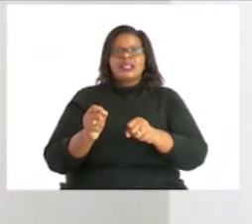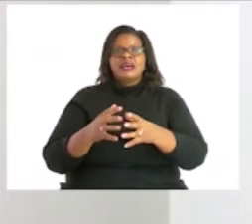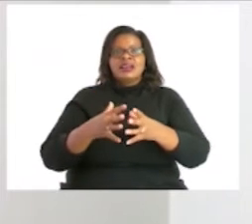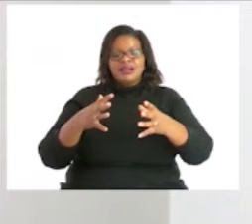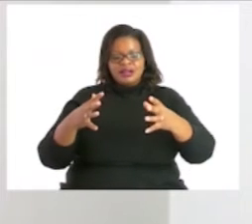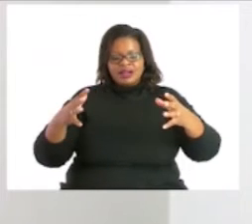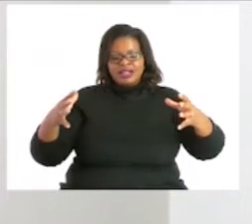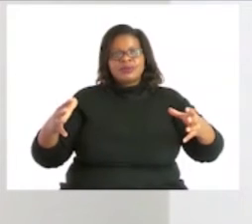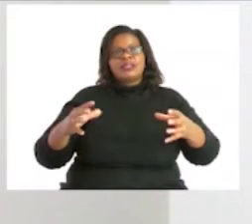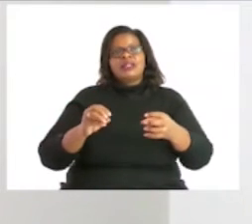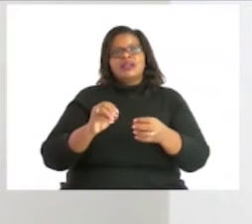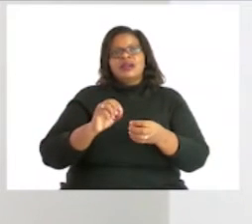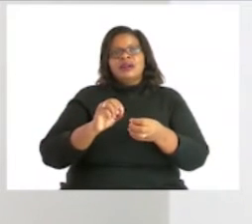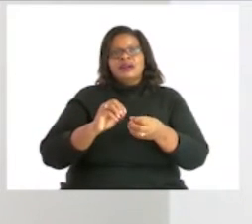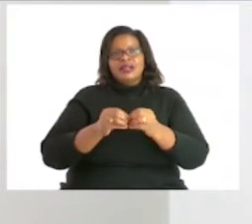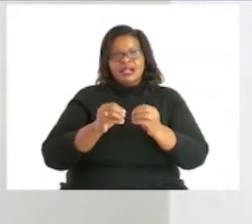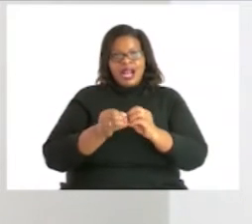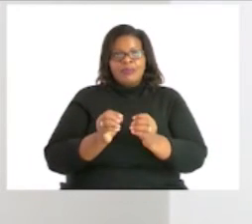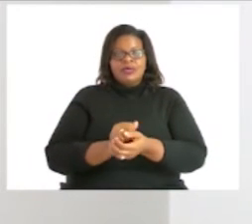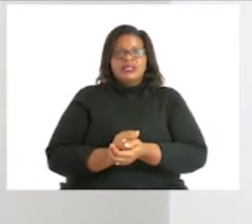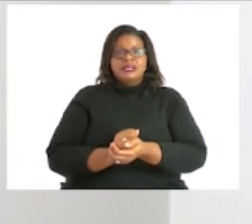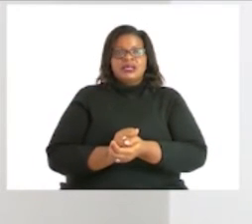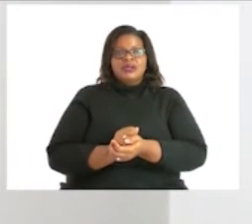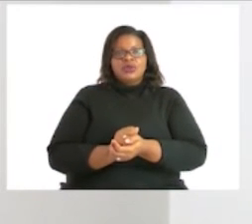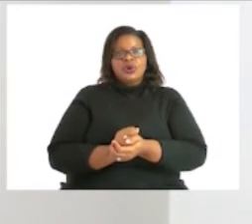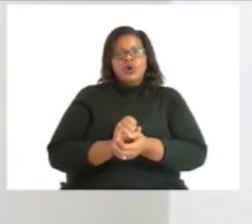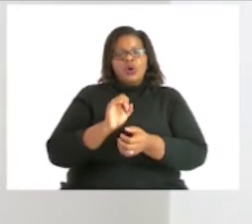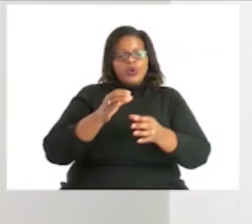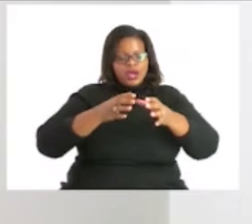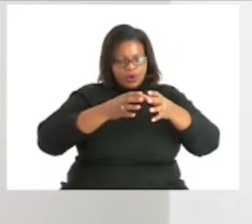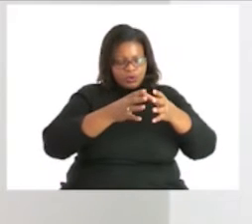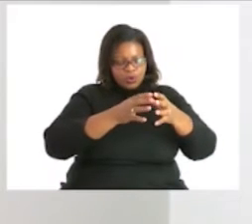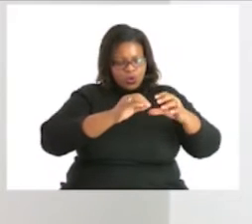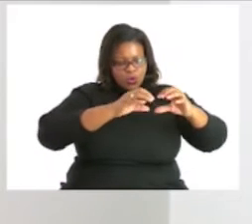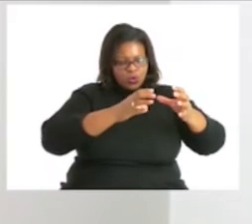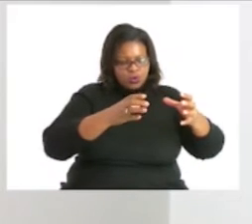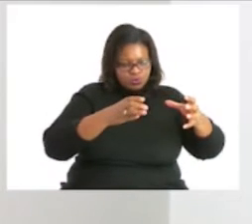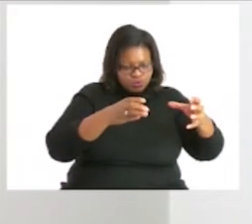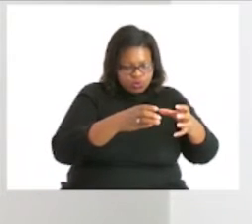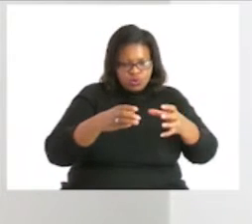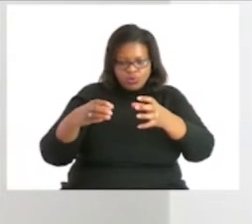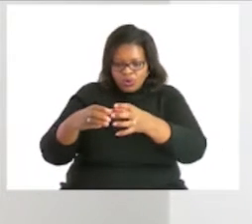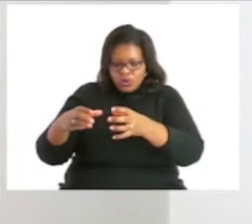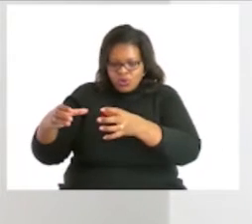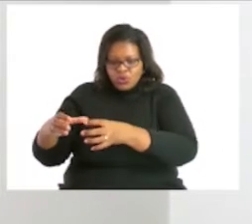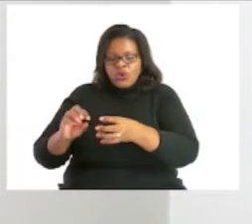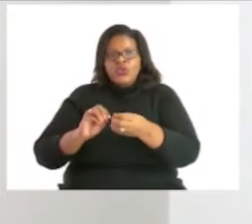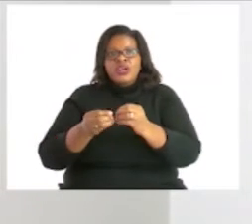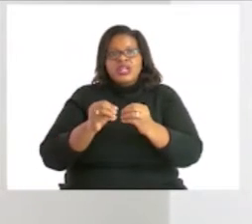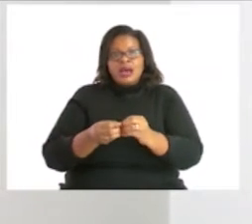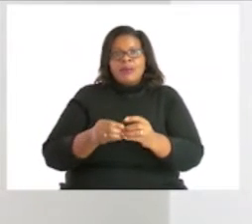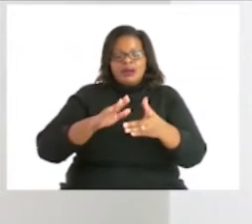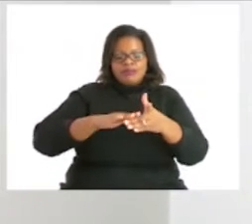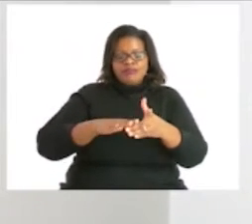So we're going to break up the numbers according to their values. My friend, you have got your book in front of you. Are